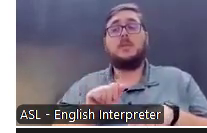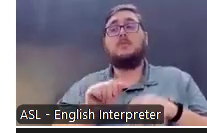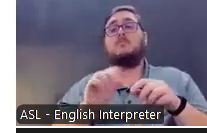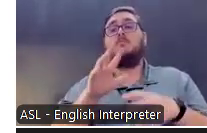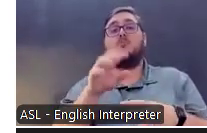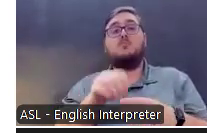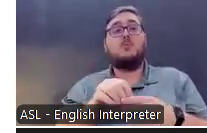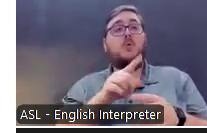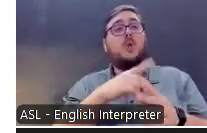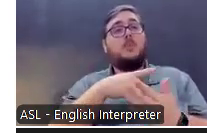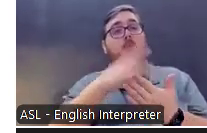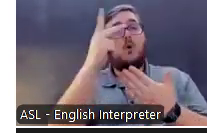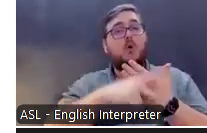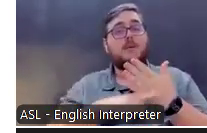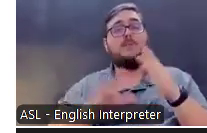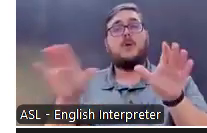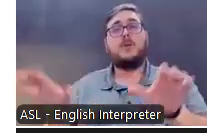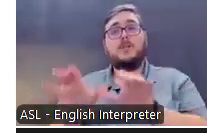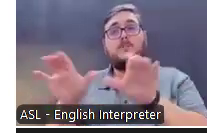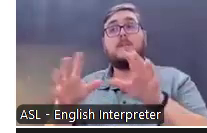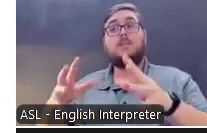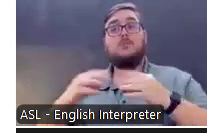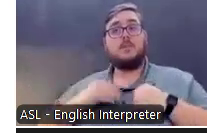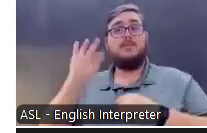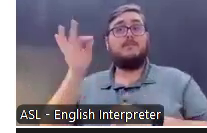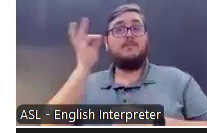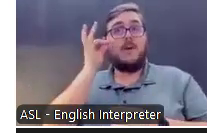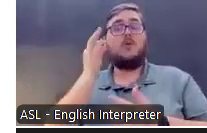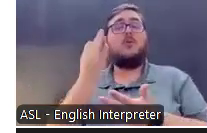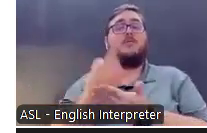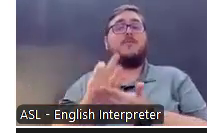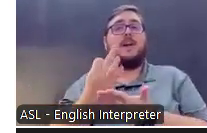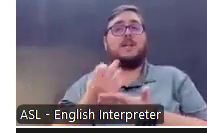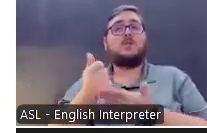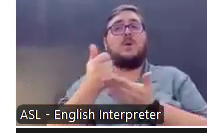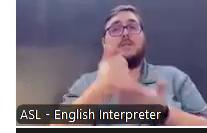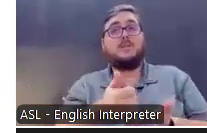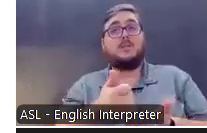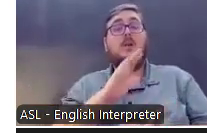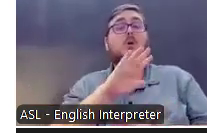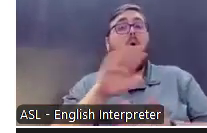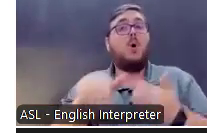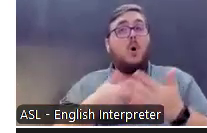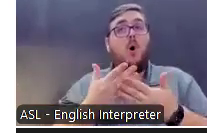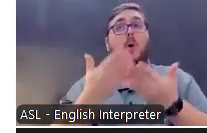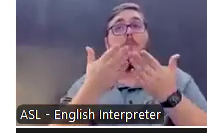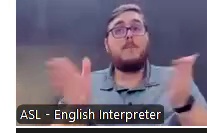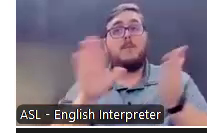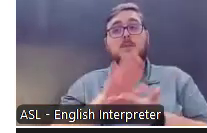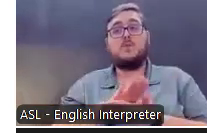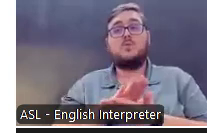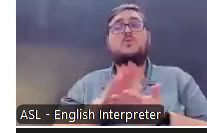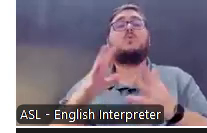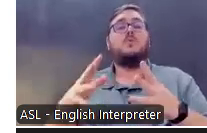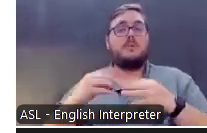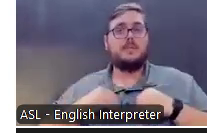that receive federal financial assistance. And all public schools get some form of federal financial assistance.